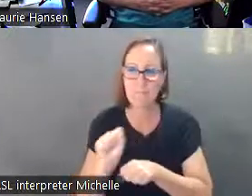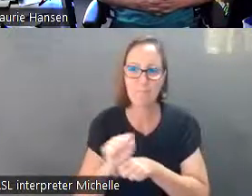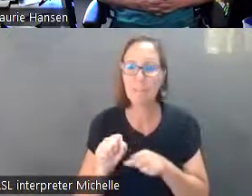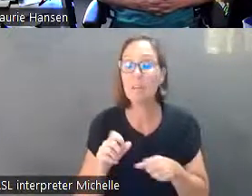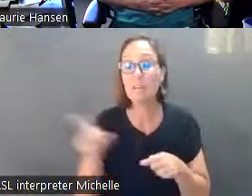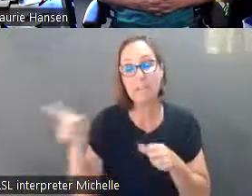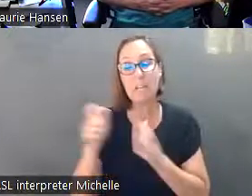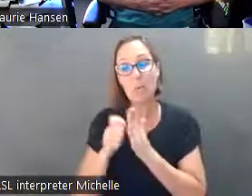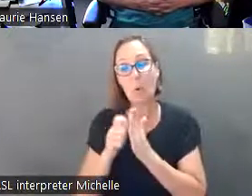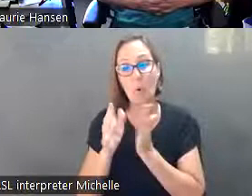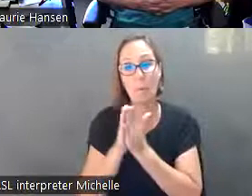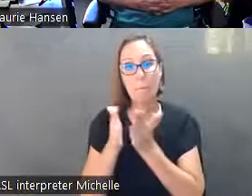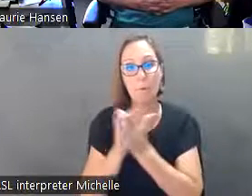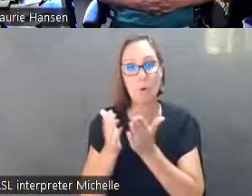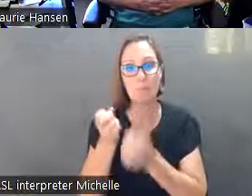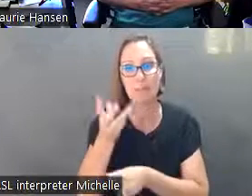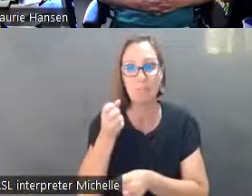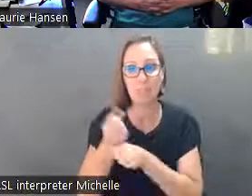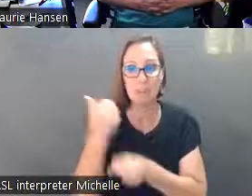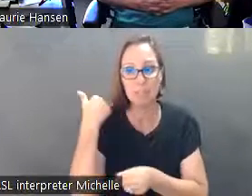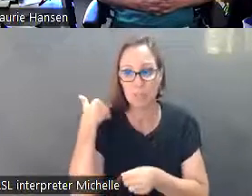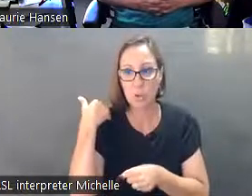book a number of years ago on